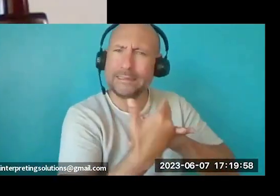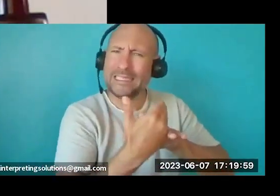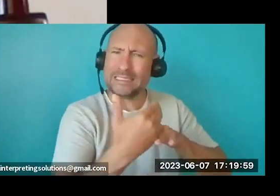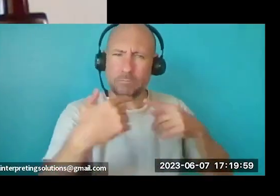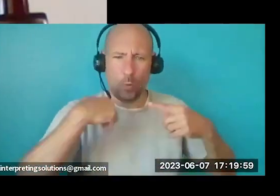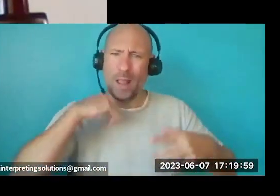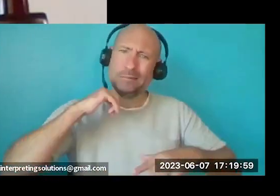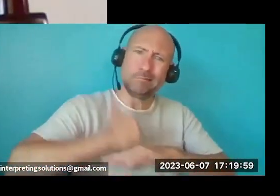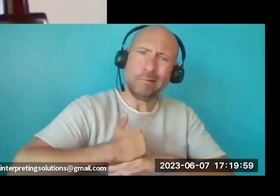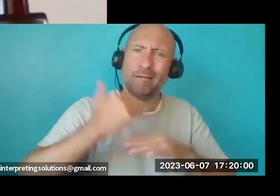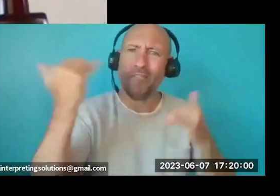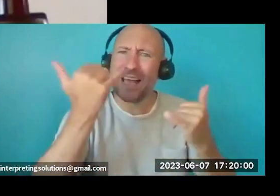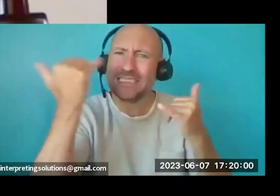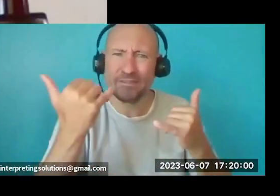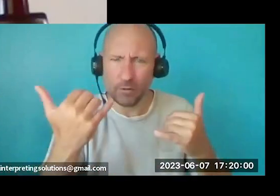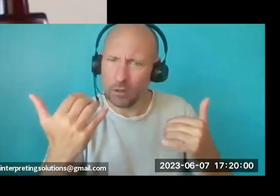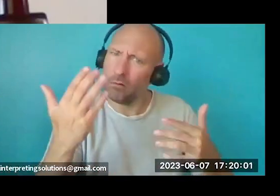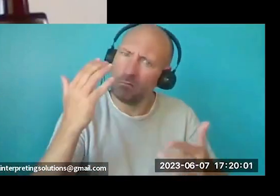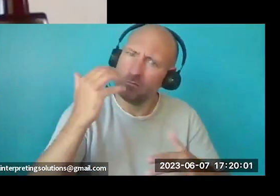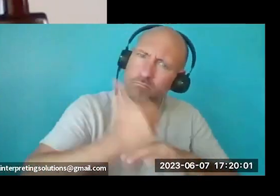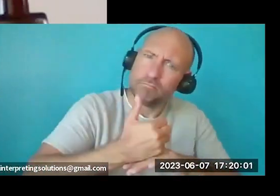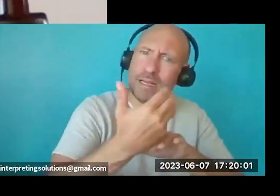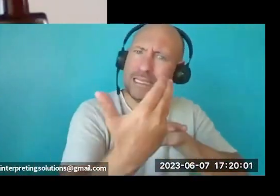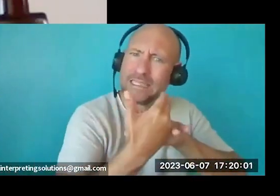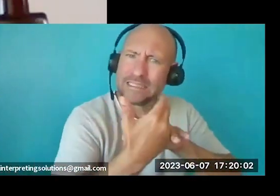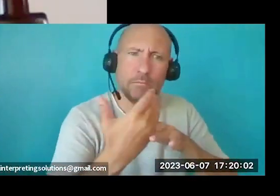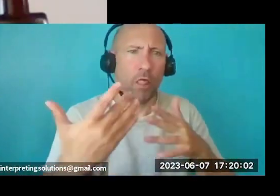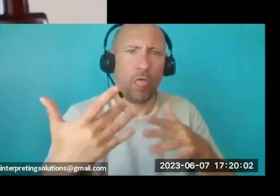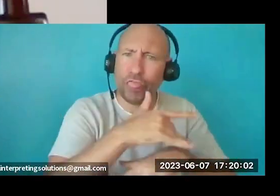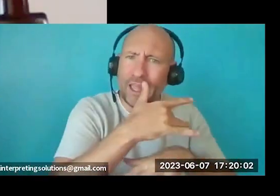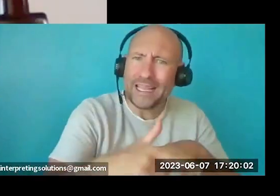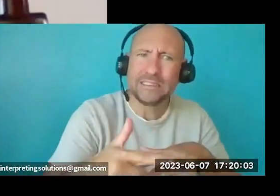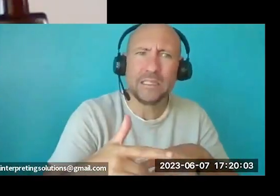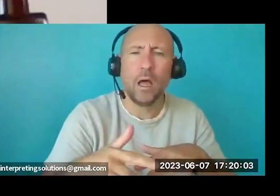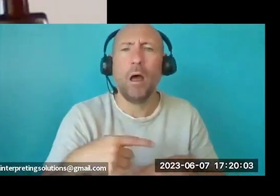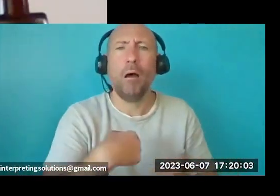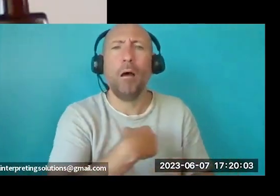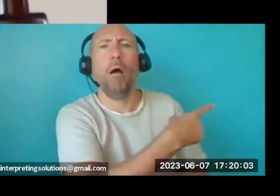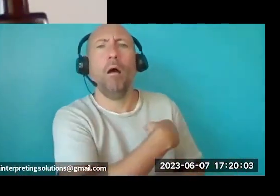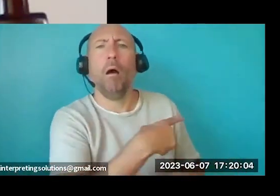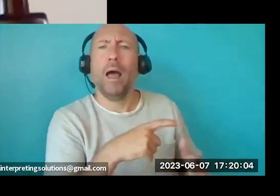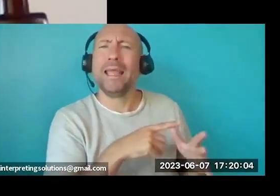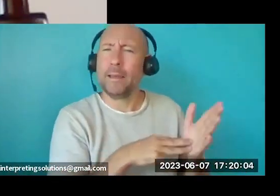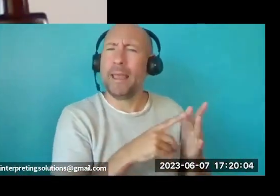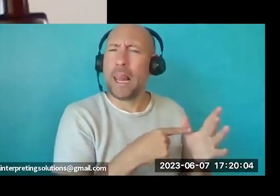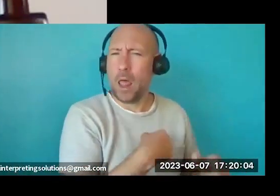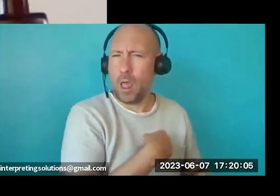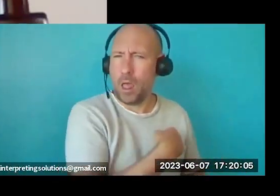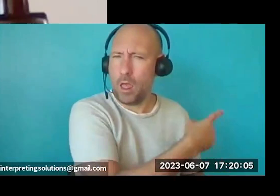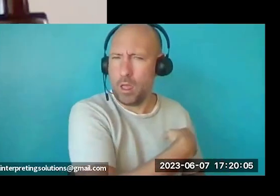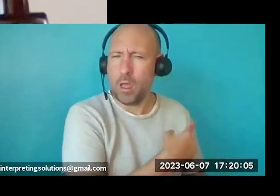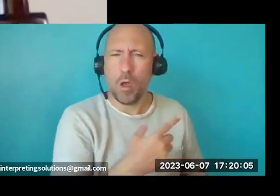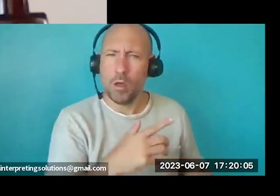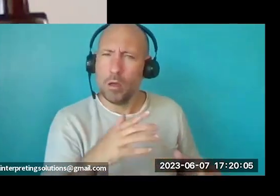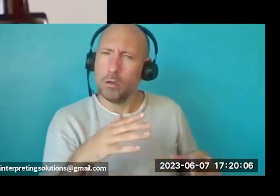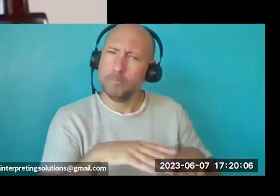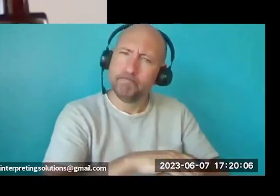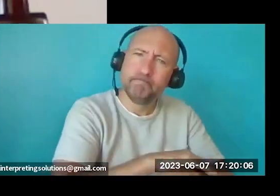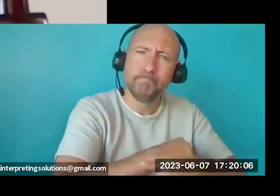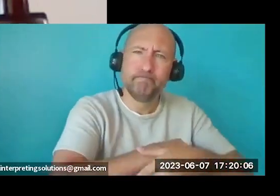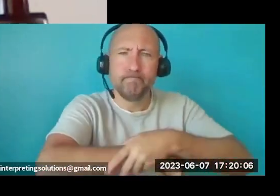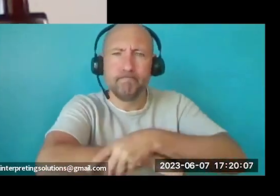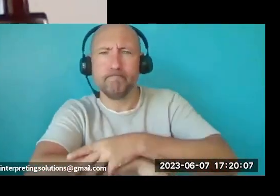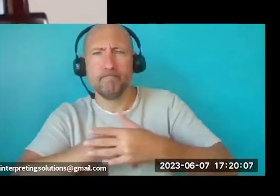festivals or in theater programs. With Camilla, our work consists in